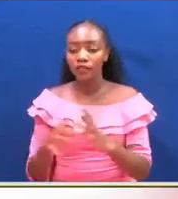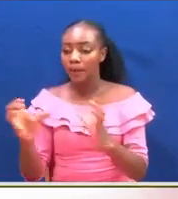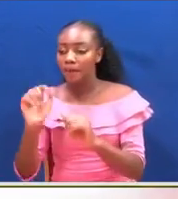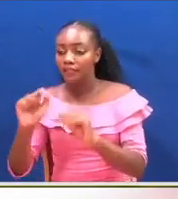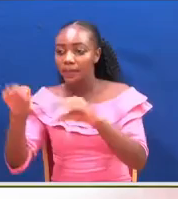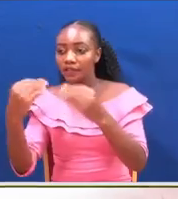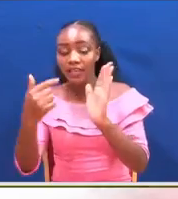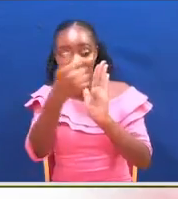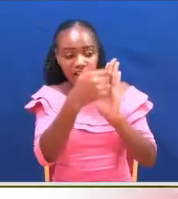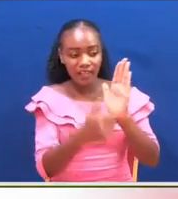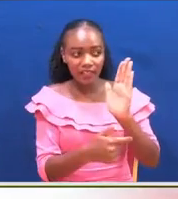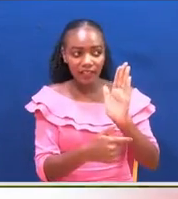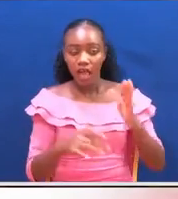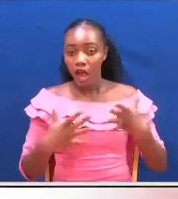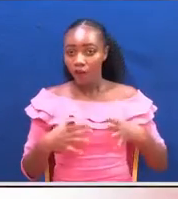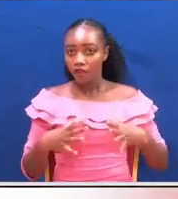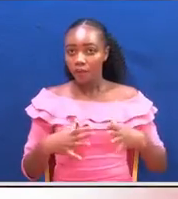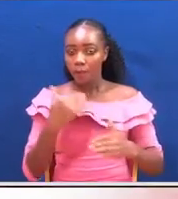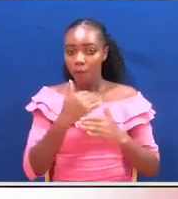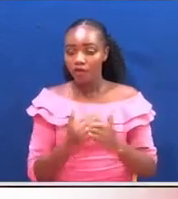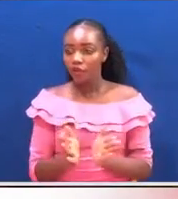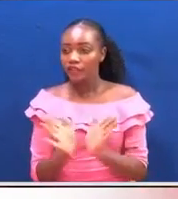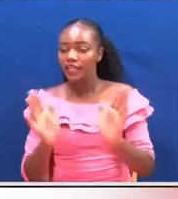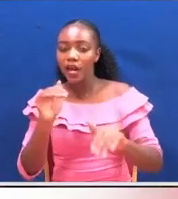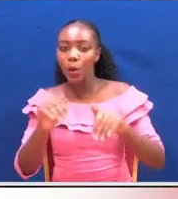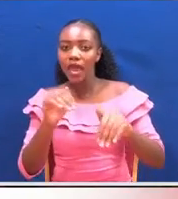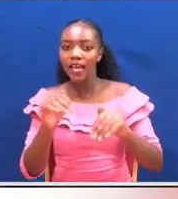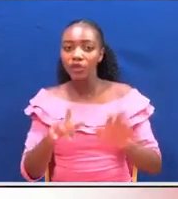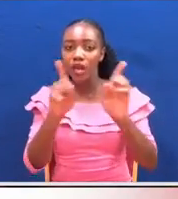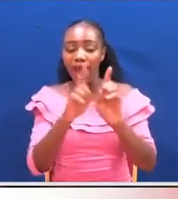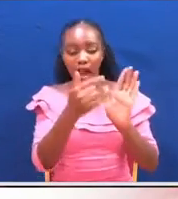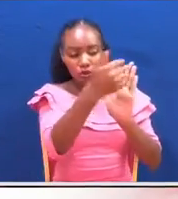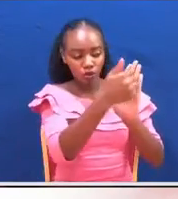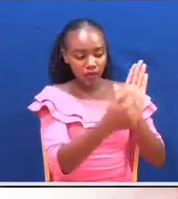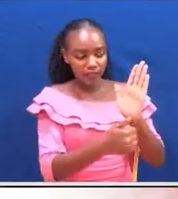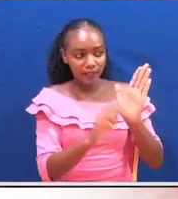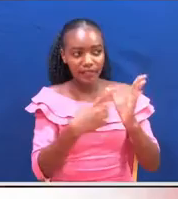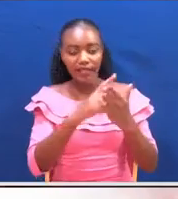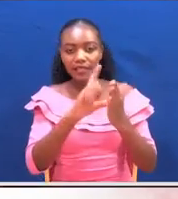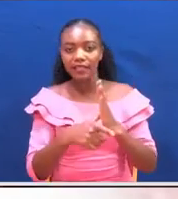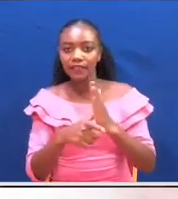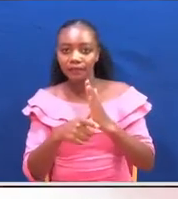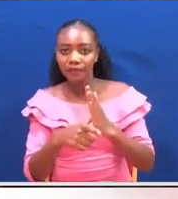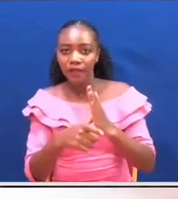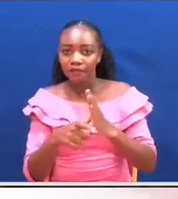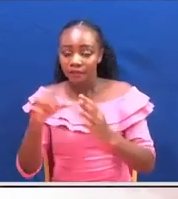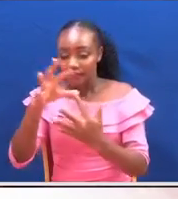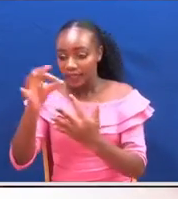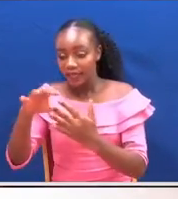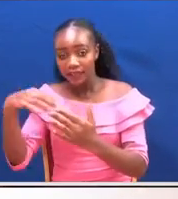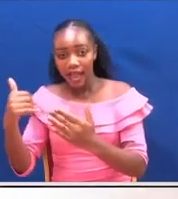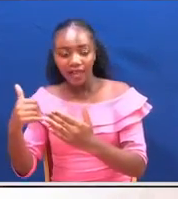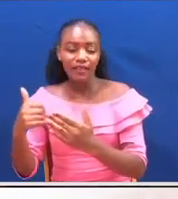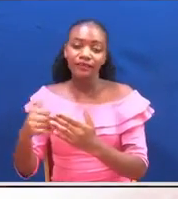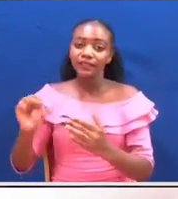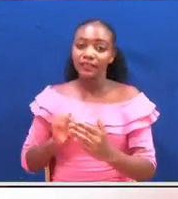to the IEBC before each general election. The list is then used to pick nominated senators for the next 5 years